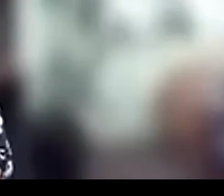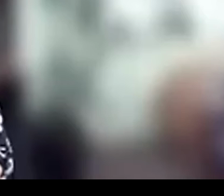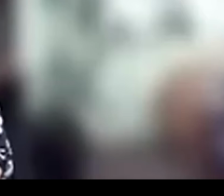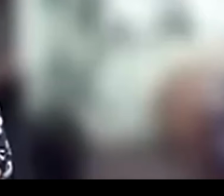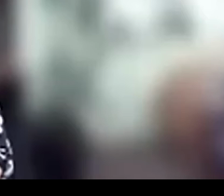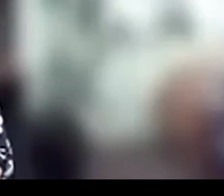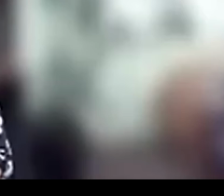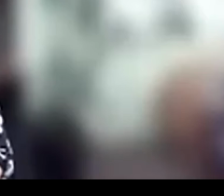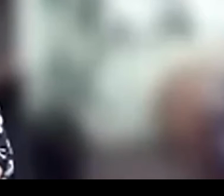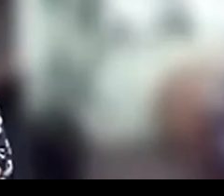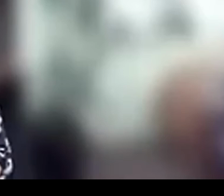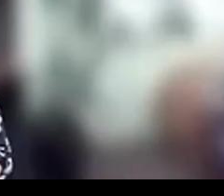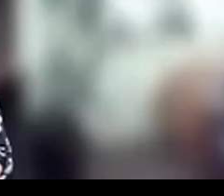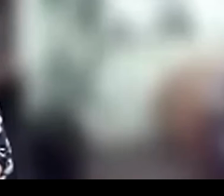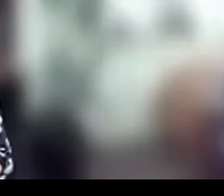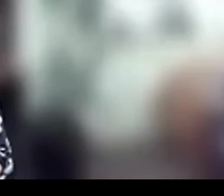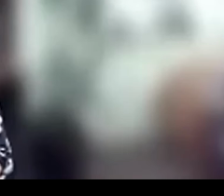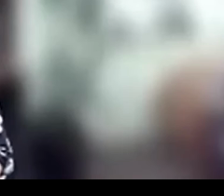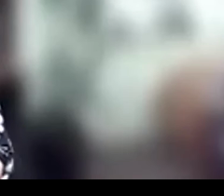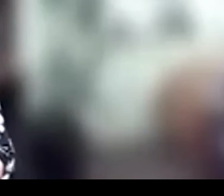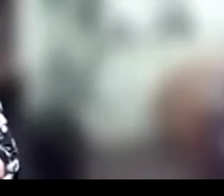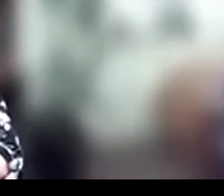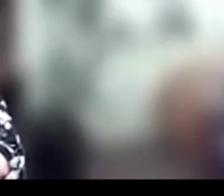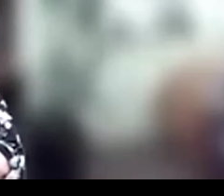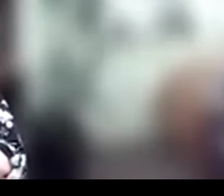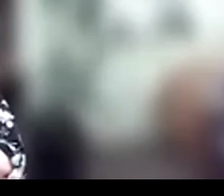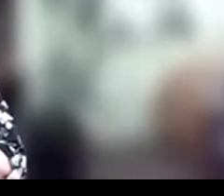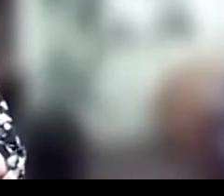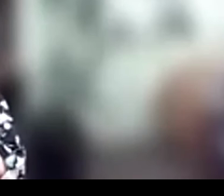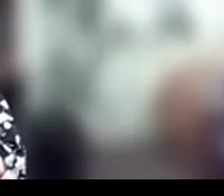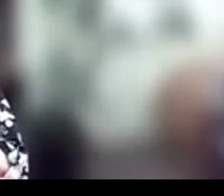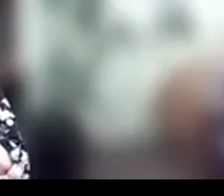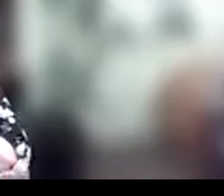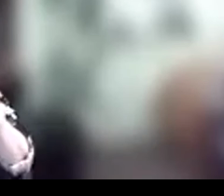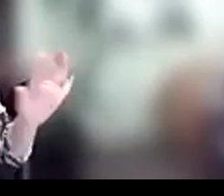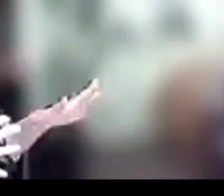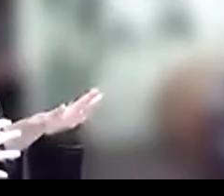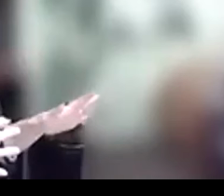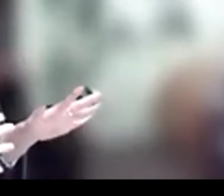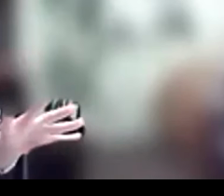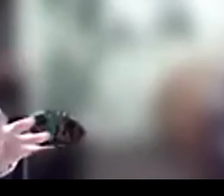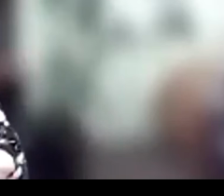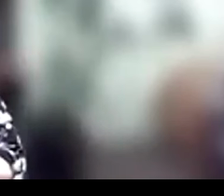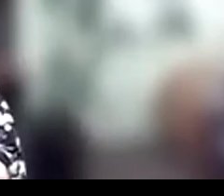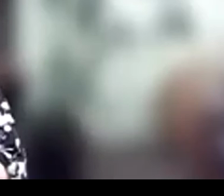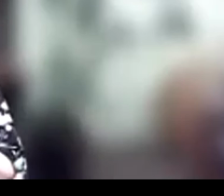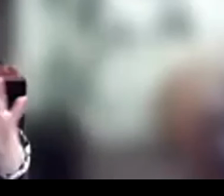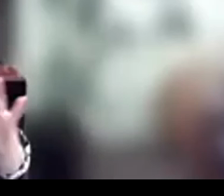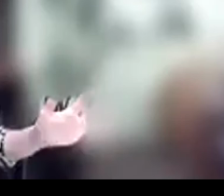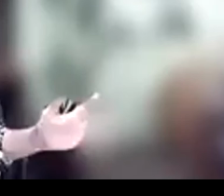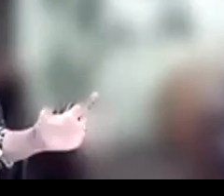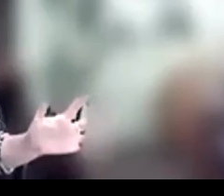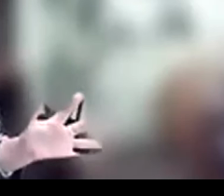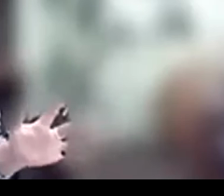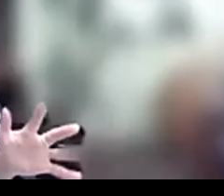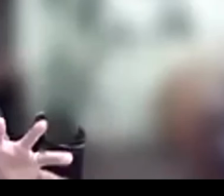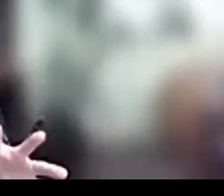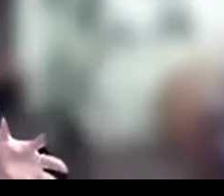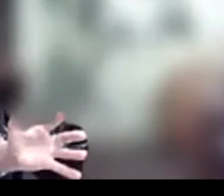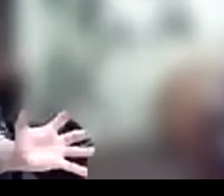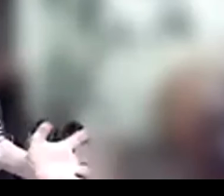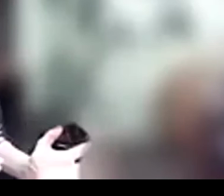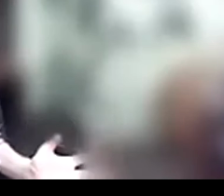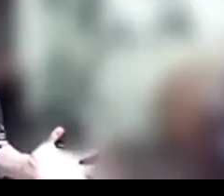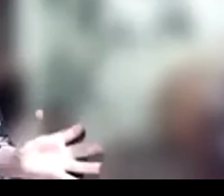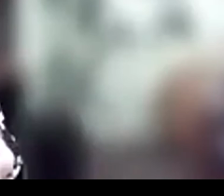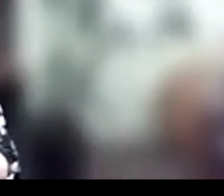online data tracking program that we use. We are trying to get rid of using paper. Let's save some trees. And